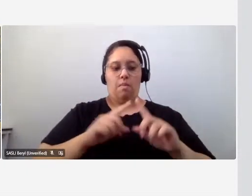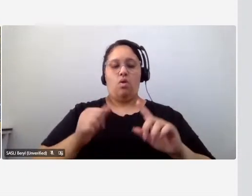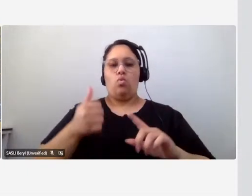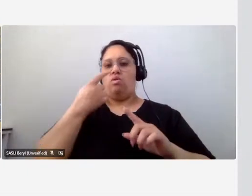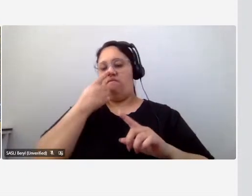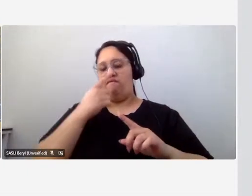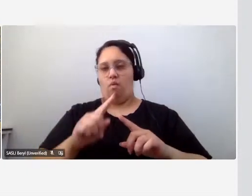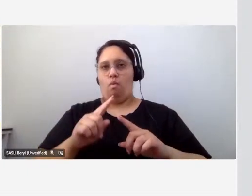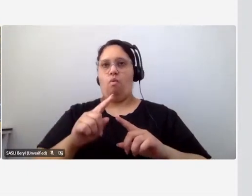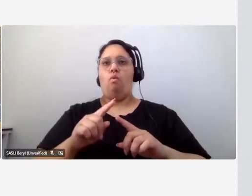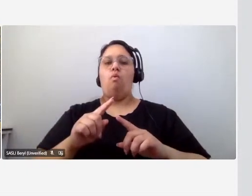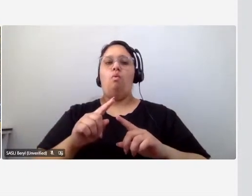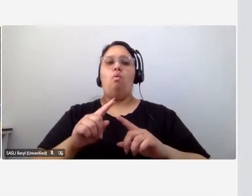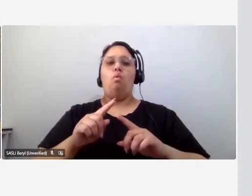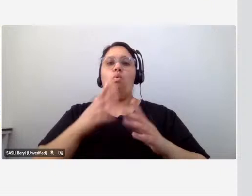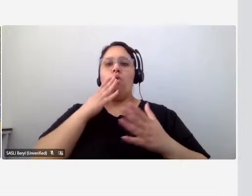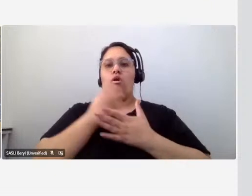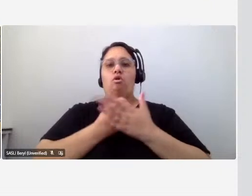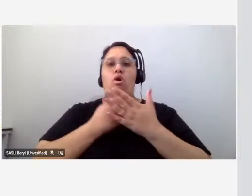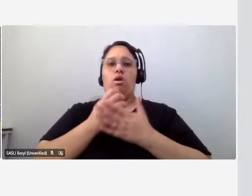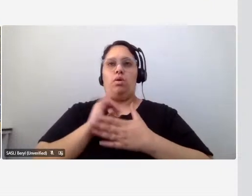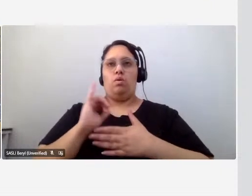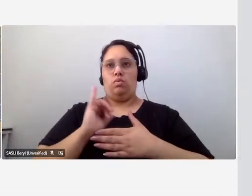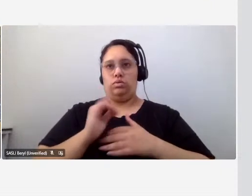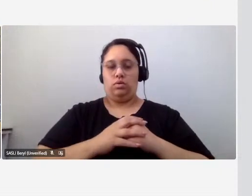for the economy as well.